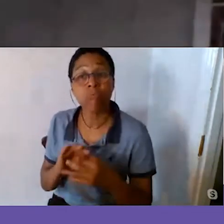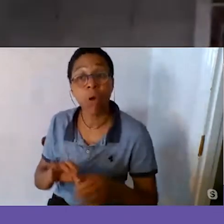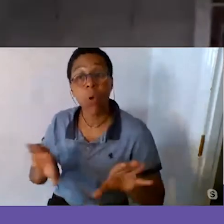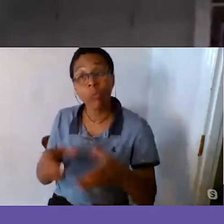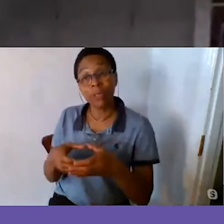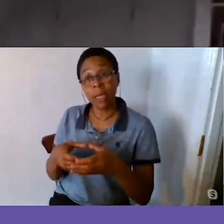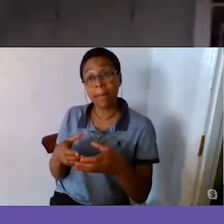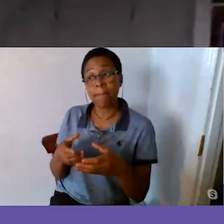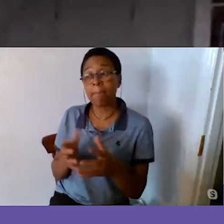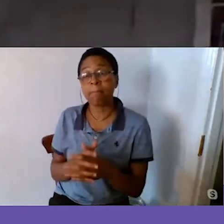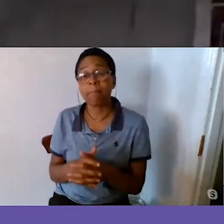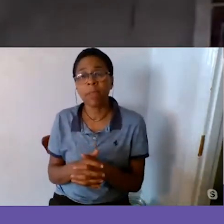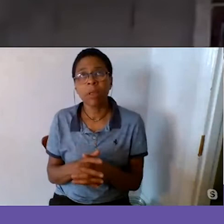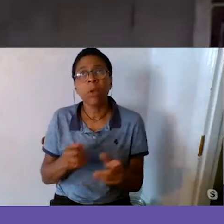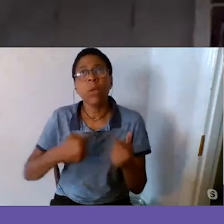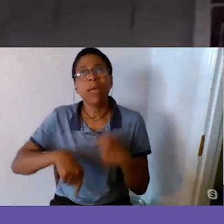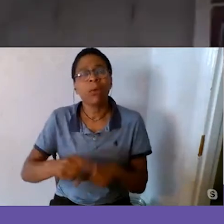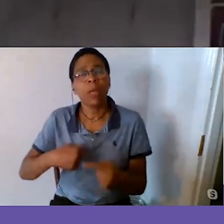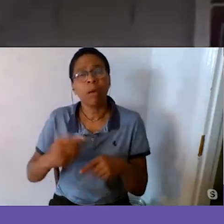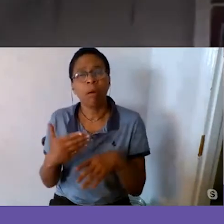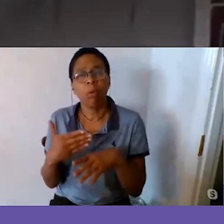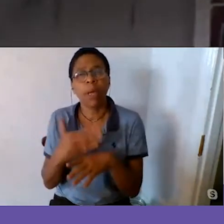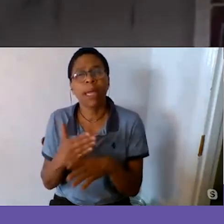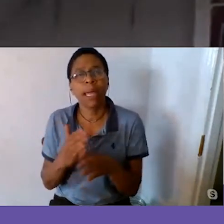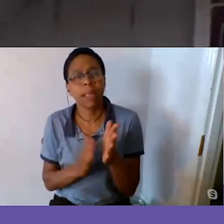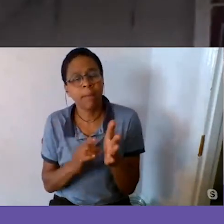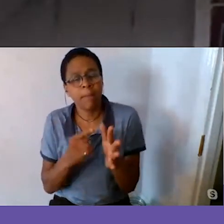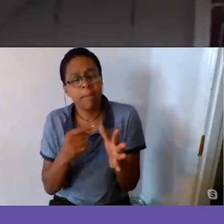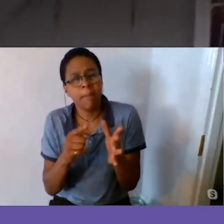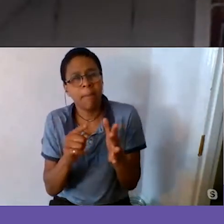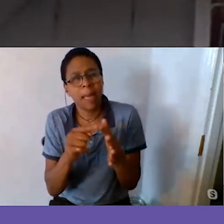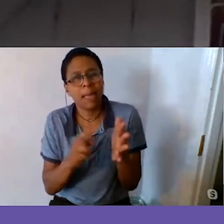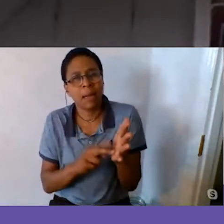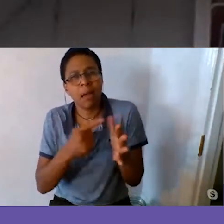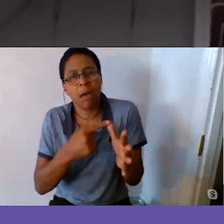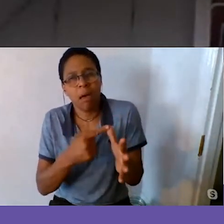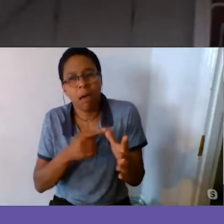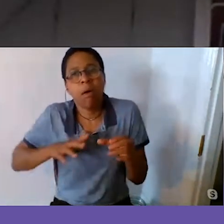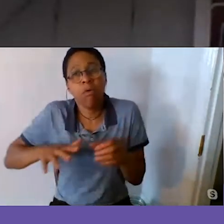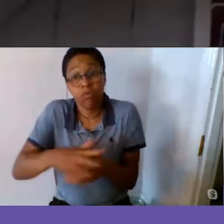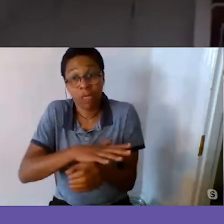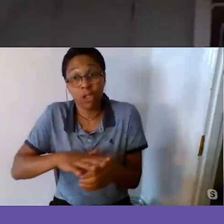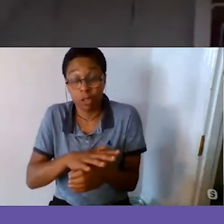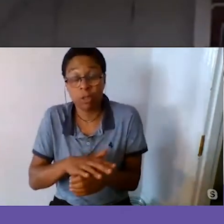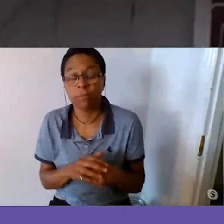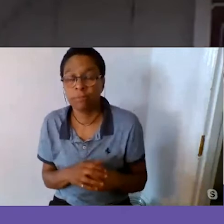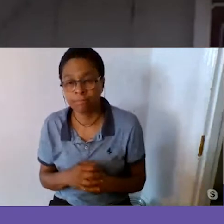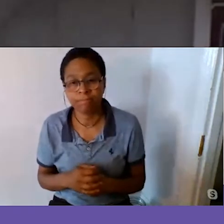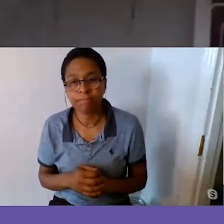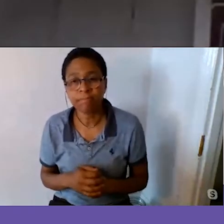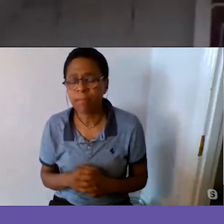from and working within the MENA region. Yeah, so I had the idea because